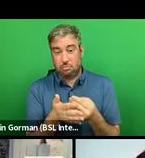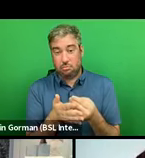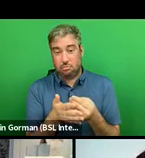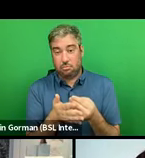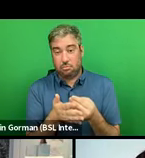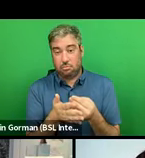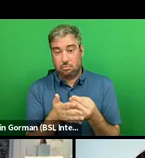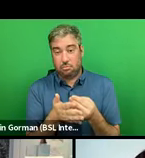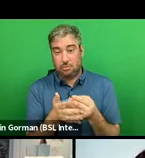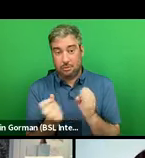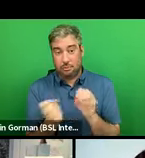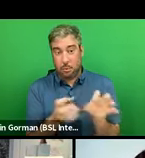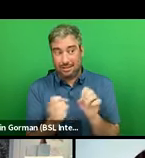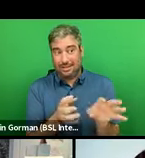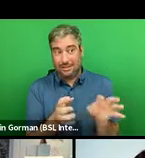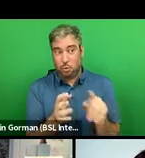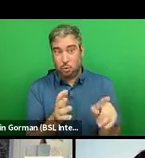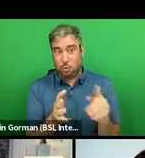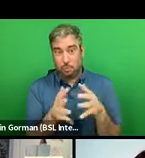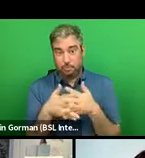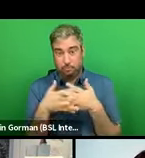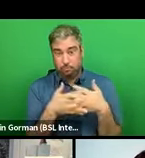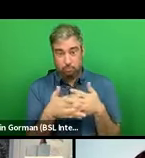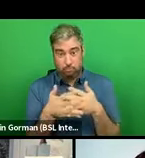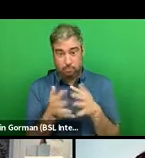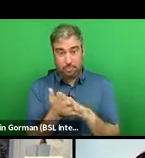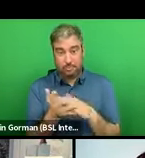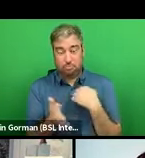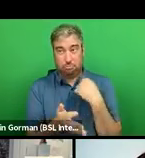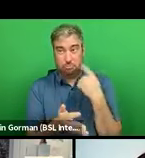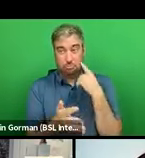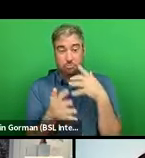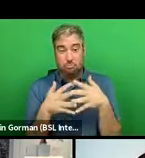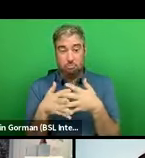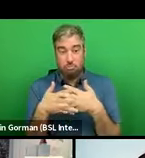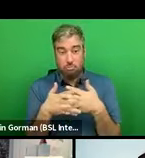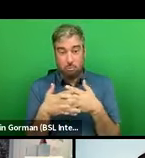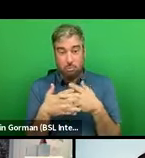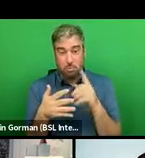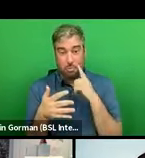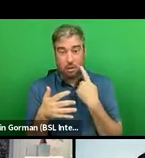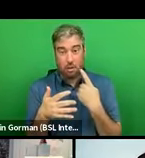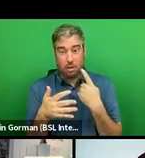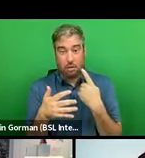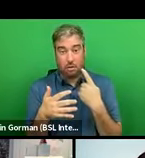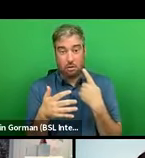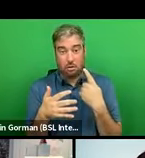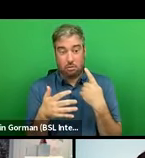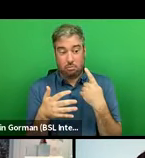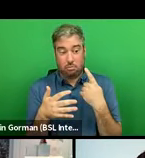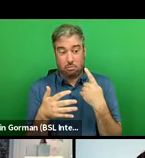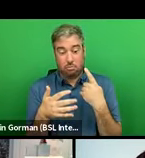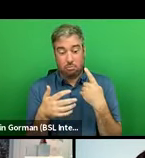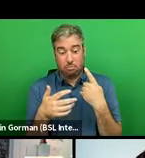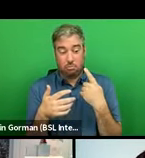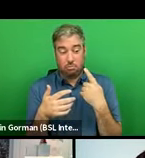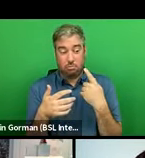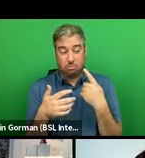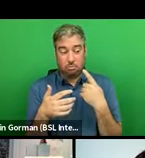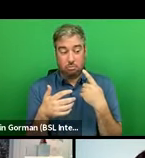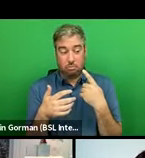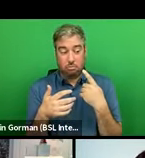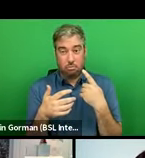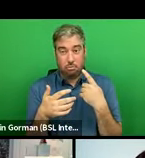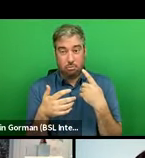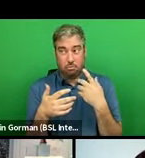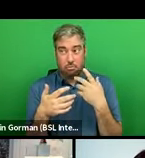own interest, as an average, implement very strong intervention